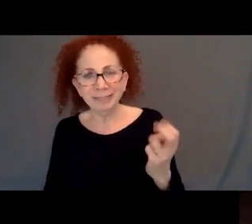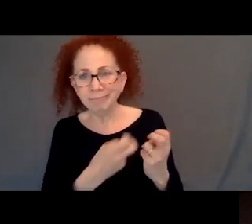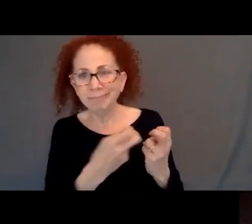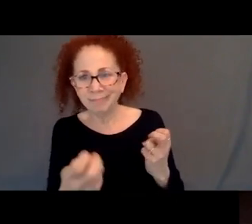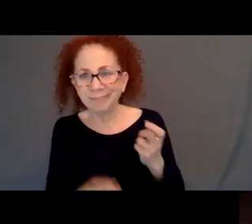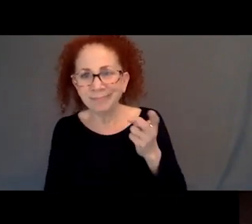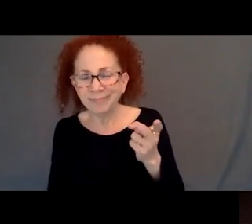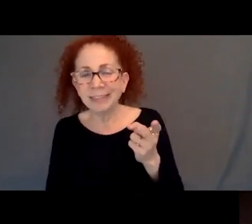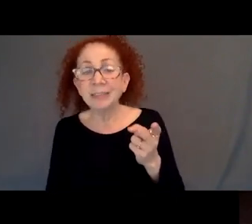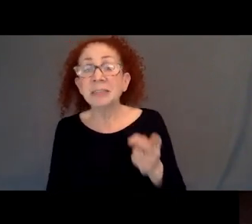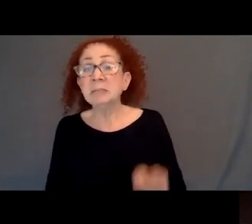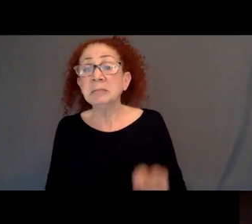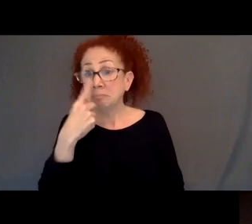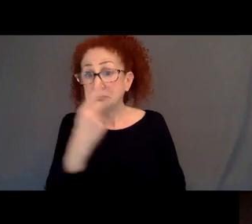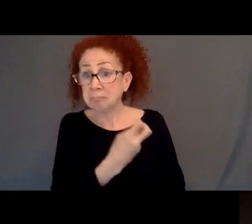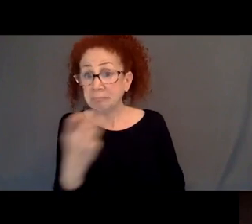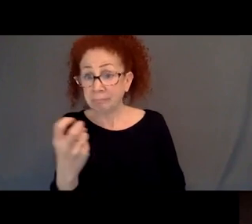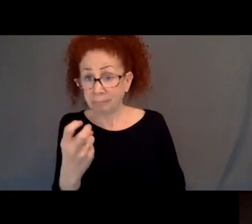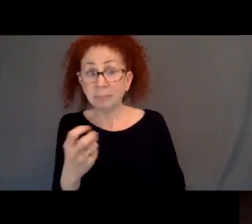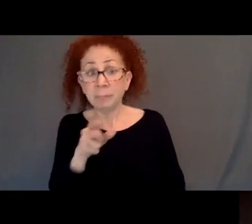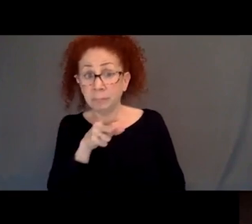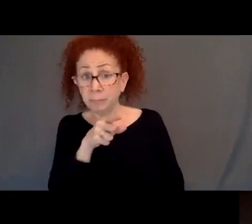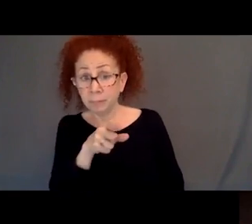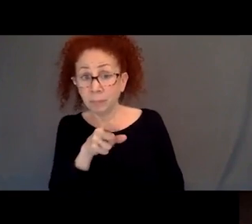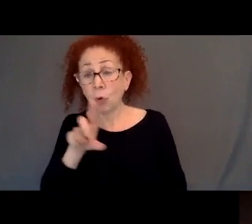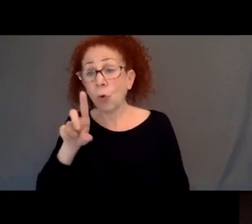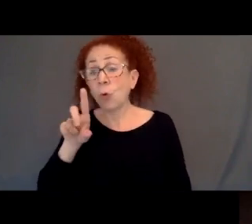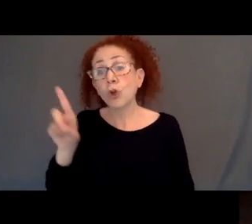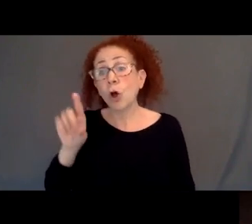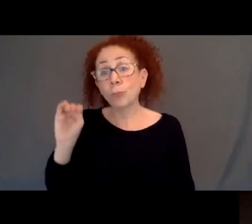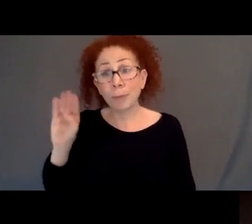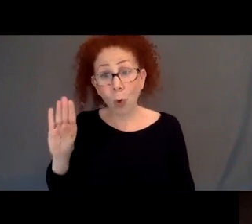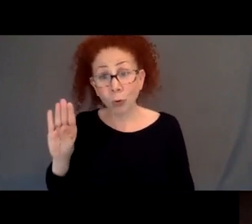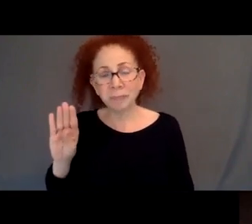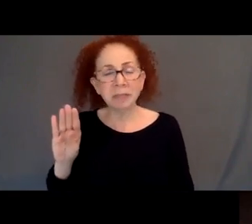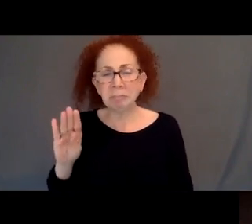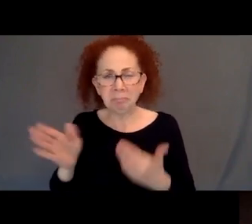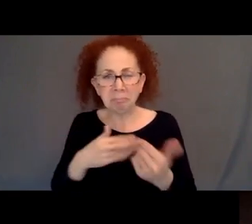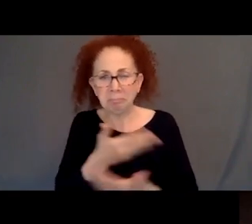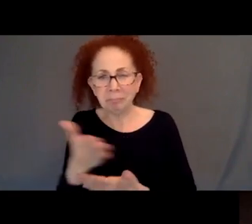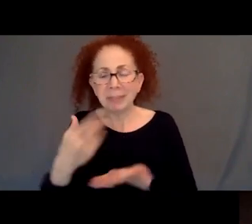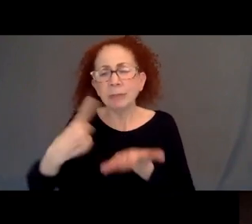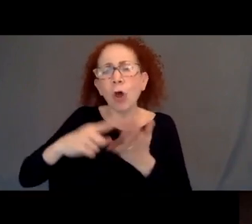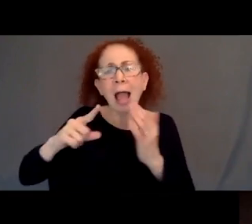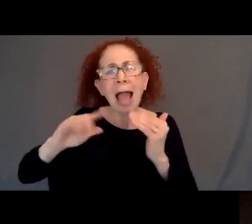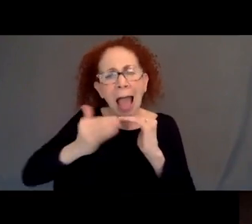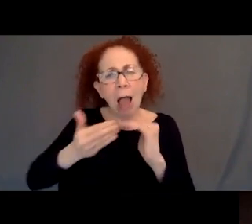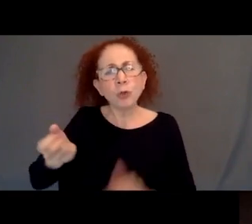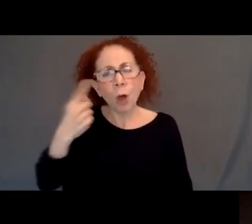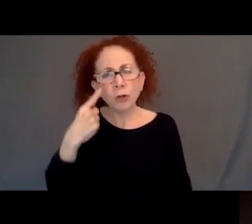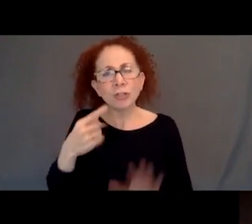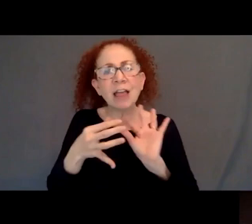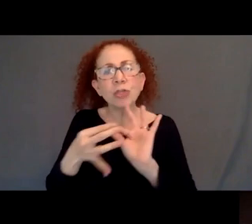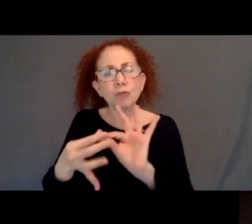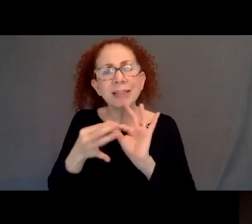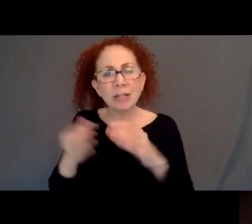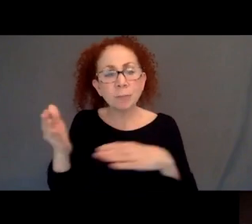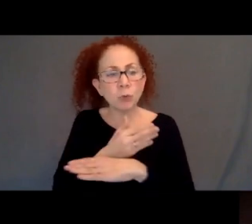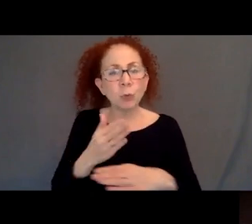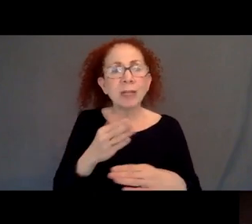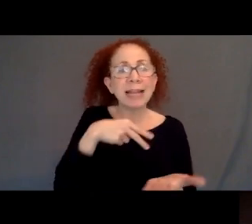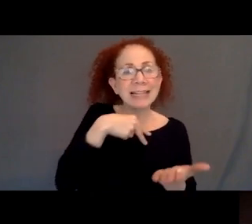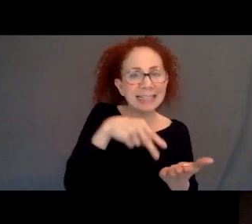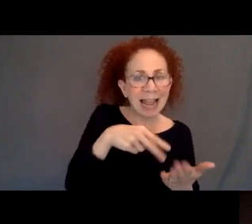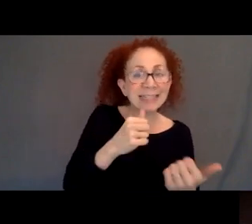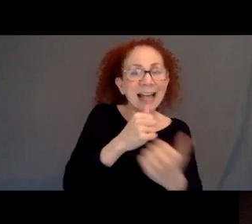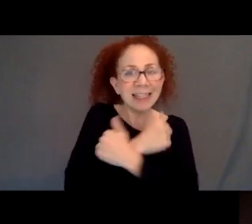it, could the Philadanco dancers, or Dawn Marie Bozeman, talk about how they understand these relationships between dance,